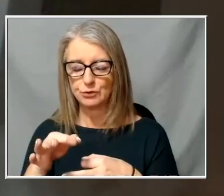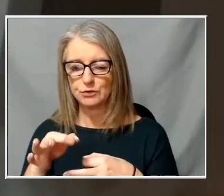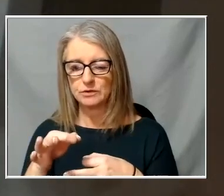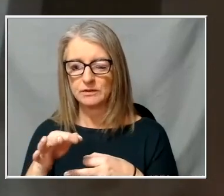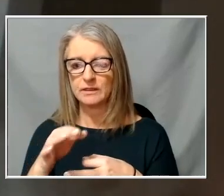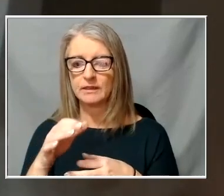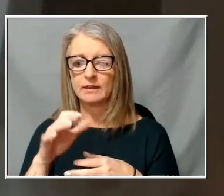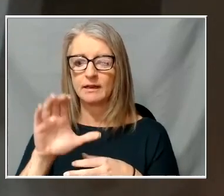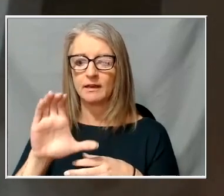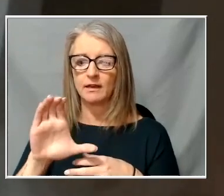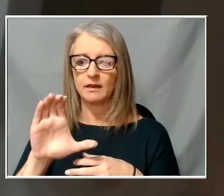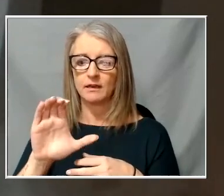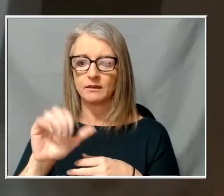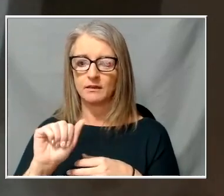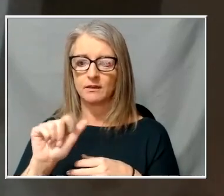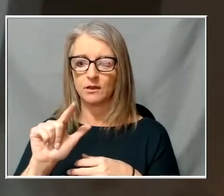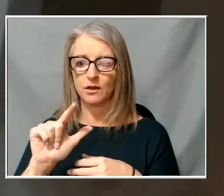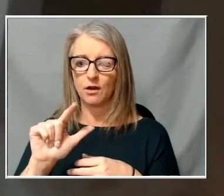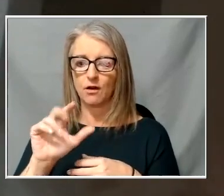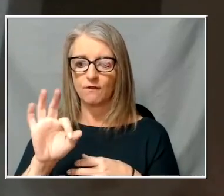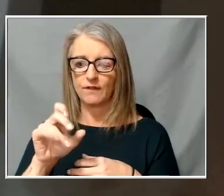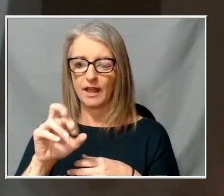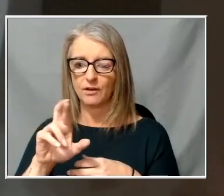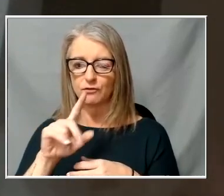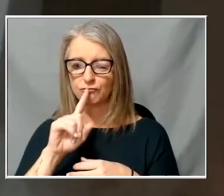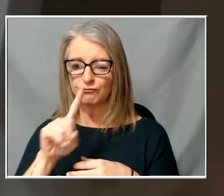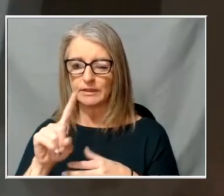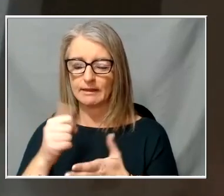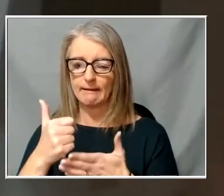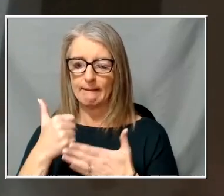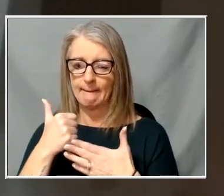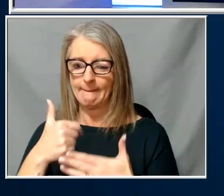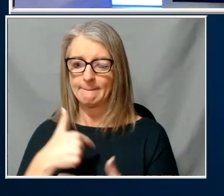So like your cauliflower. So that's been a real boon to me.